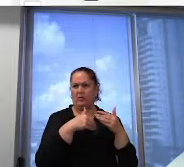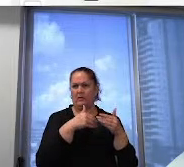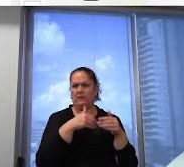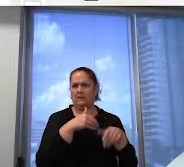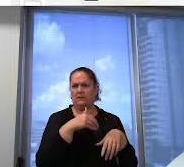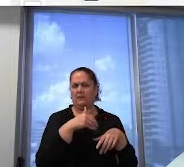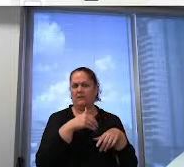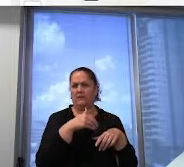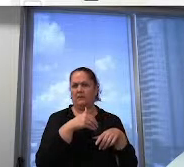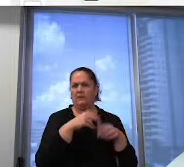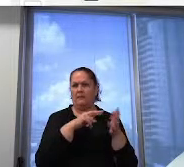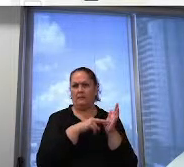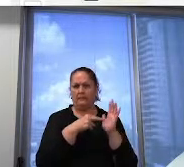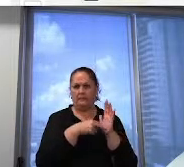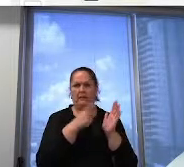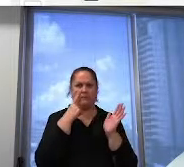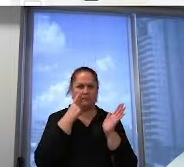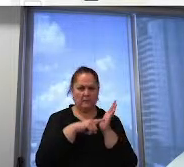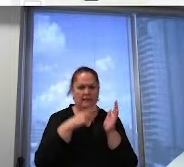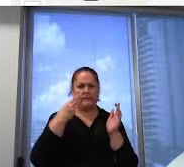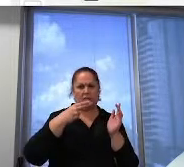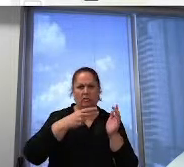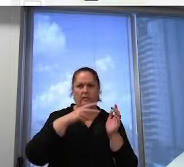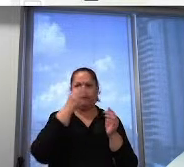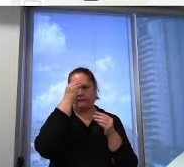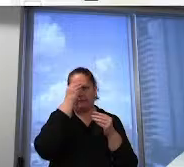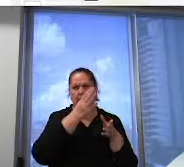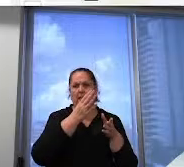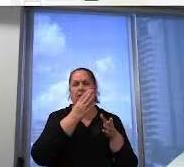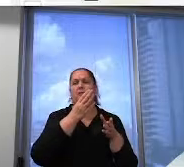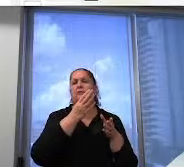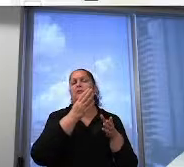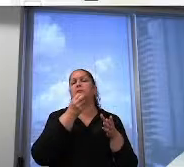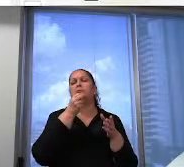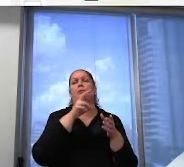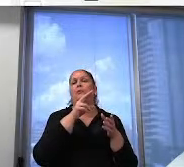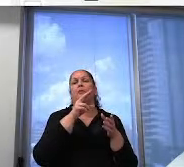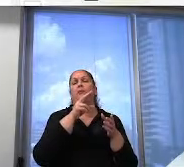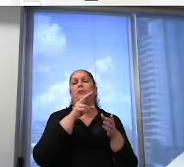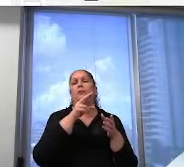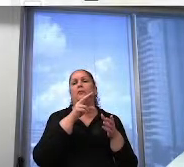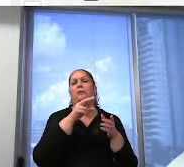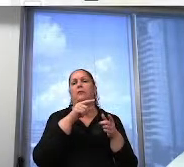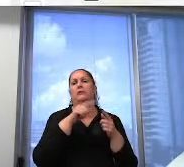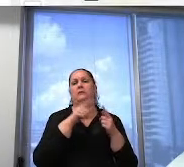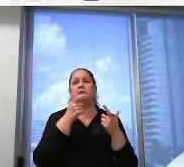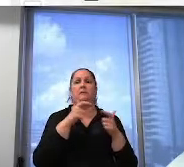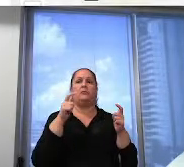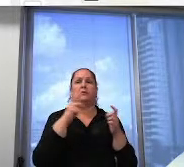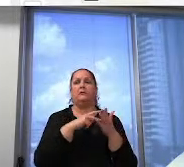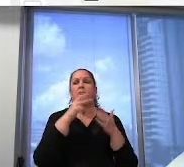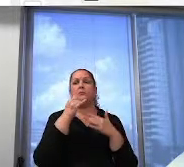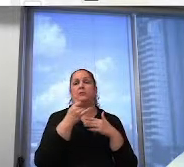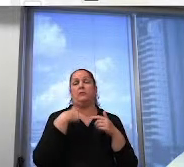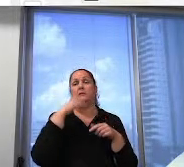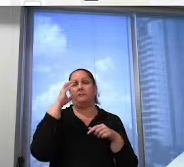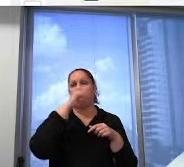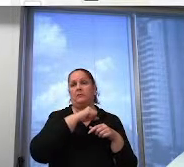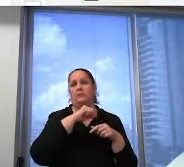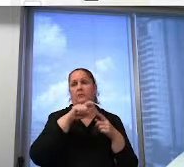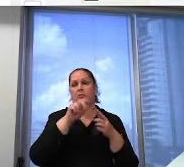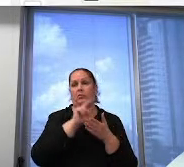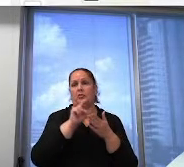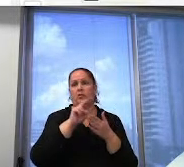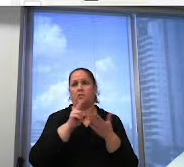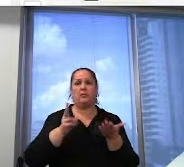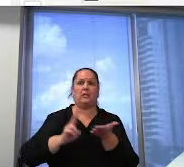of process, RS means looking at historical data, or is this based on, these are bigger projects and I